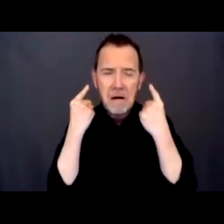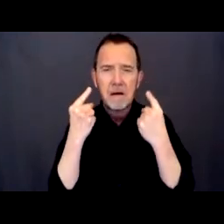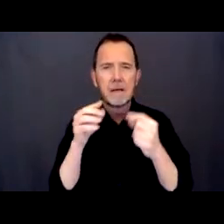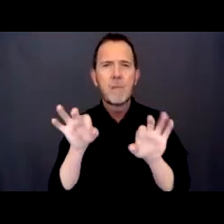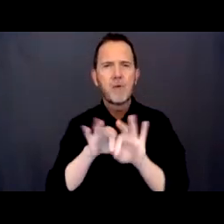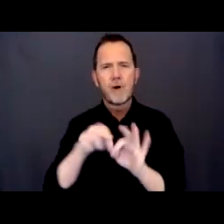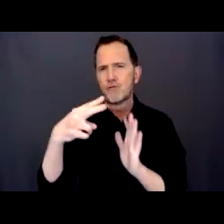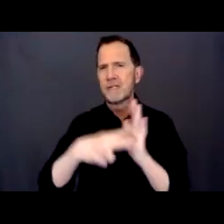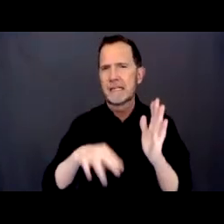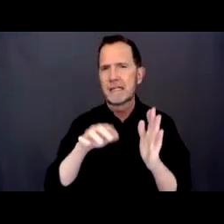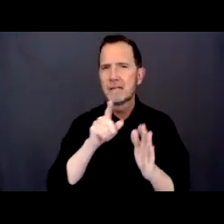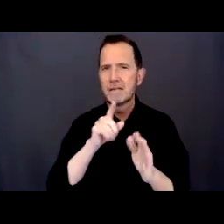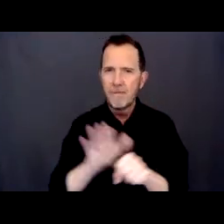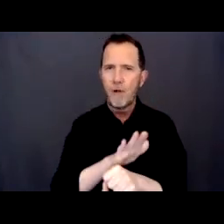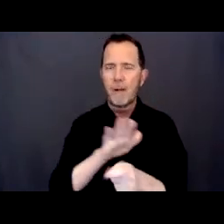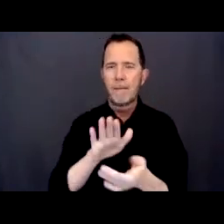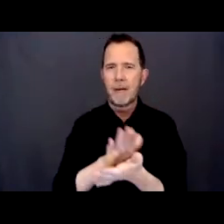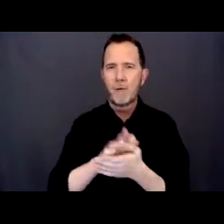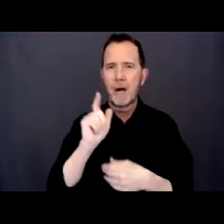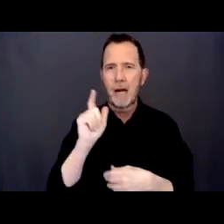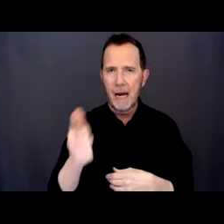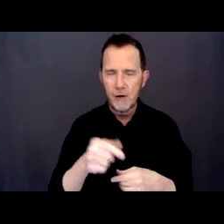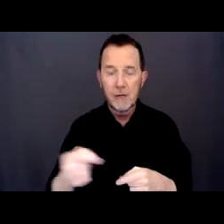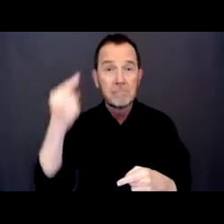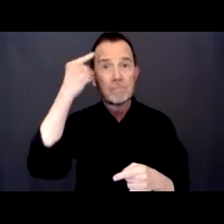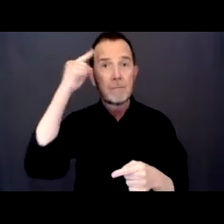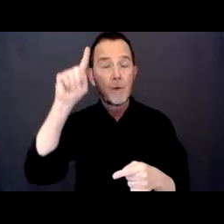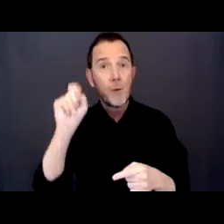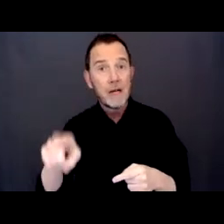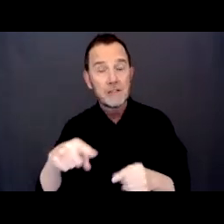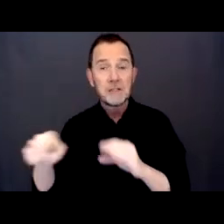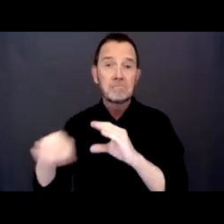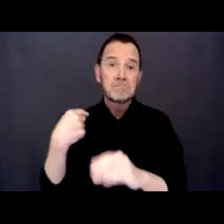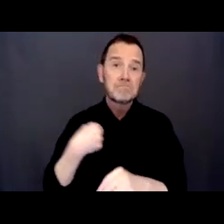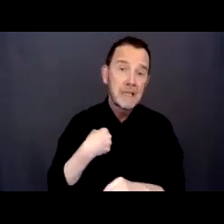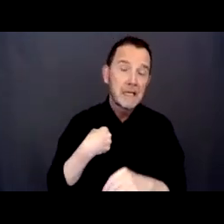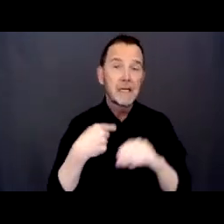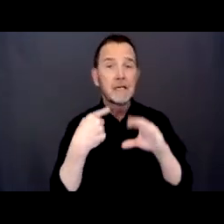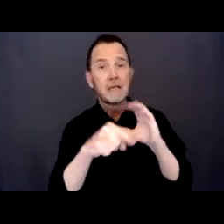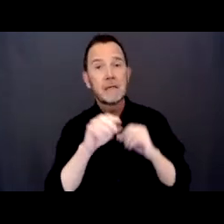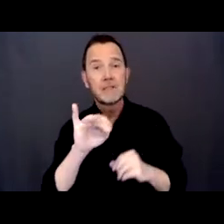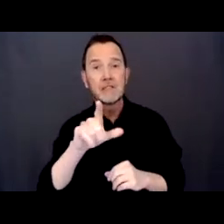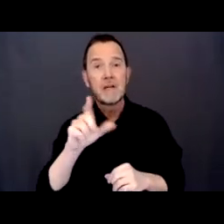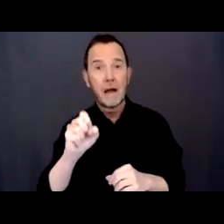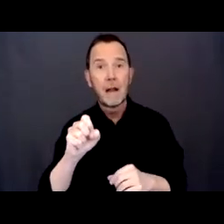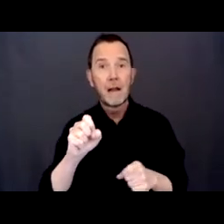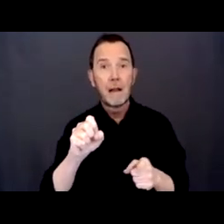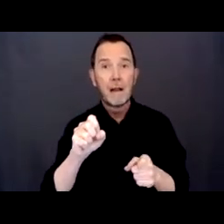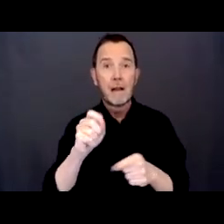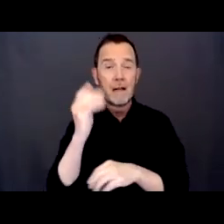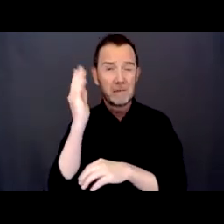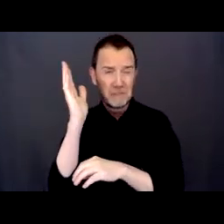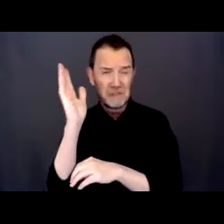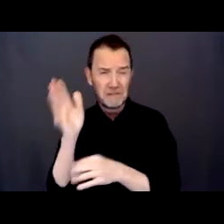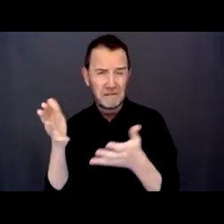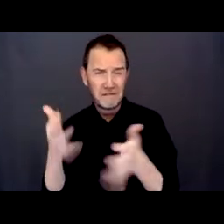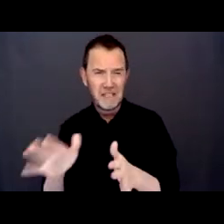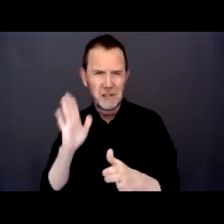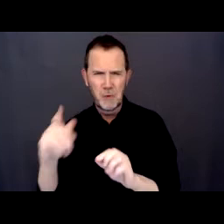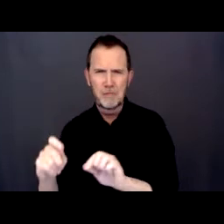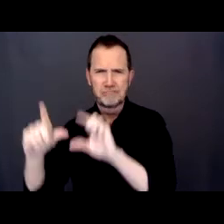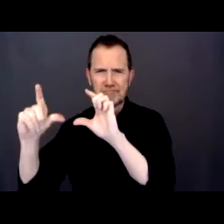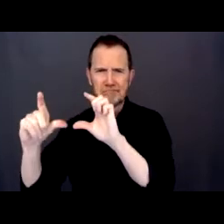email either Michelle or me with any questions. We will share our contact information at the end of the presentation. But now I'd like